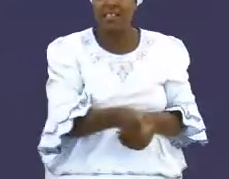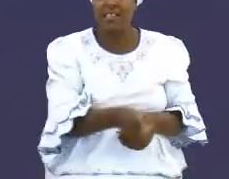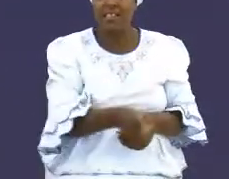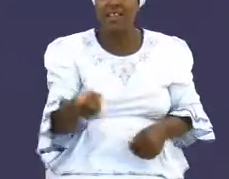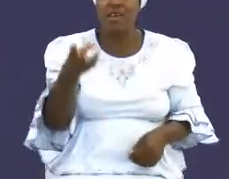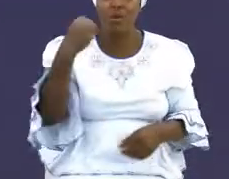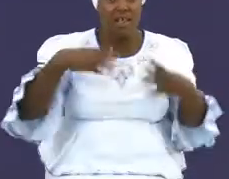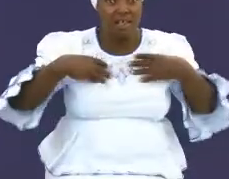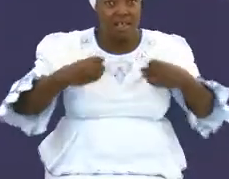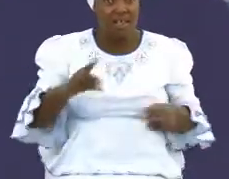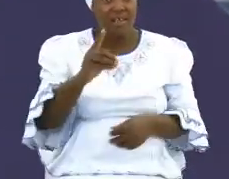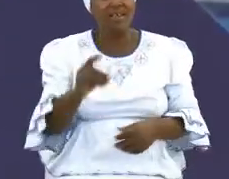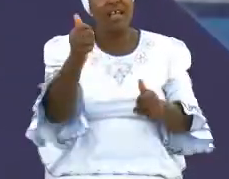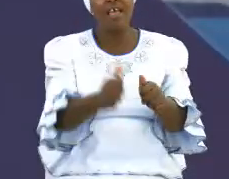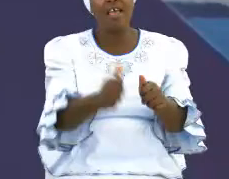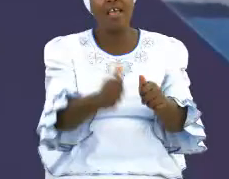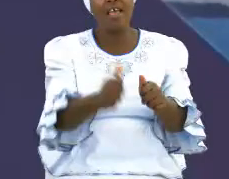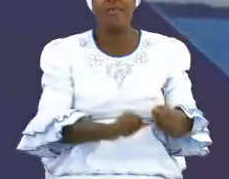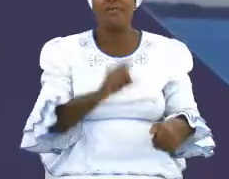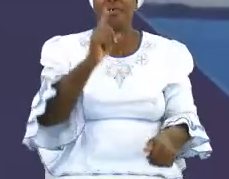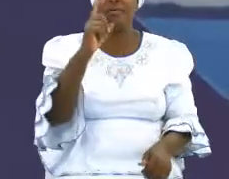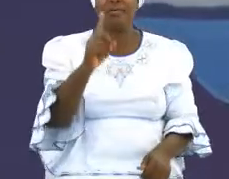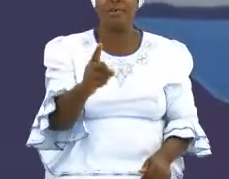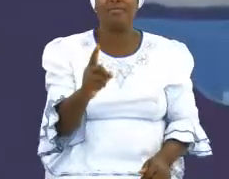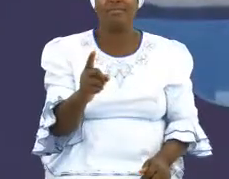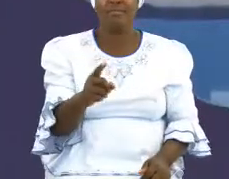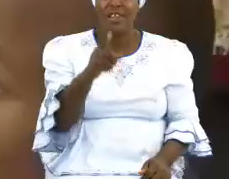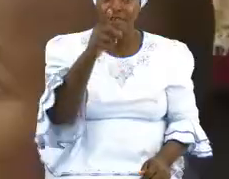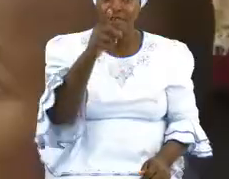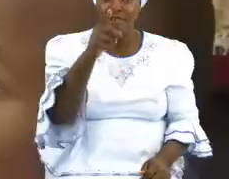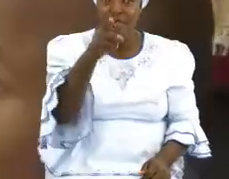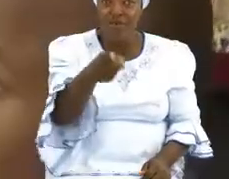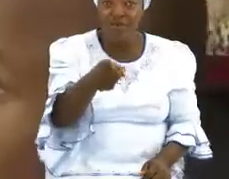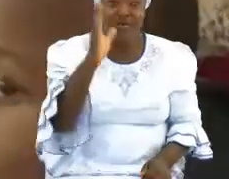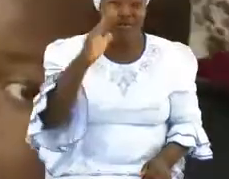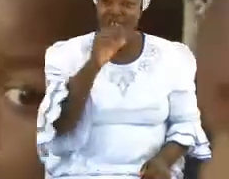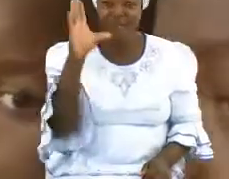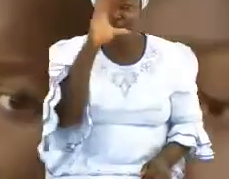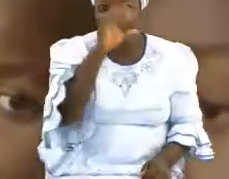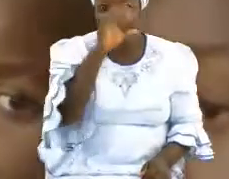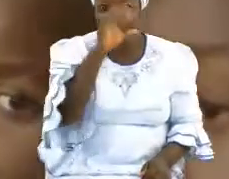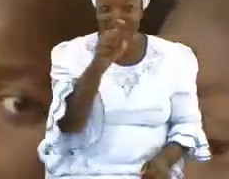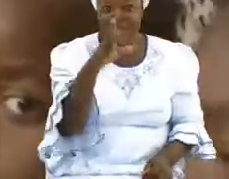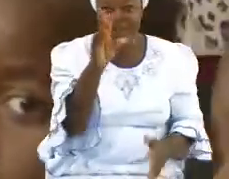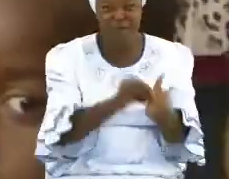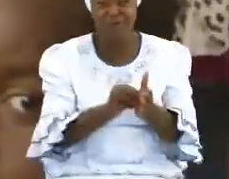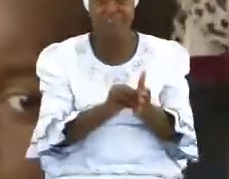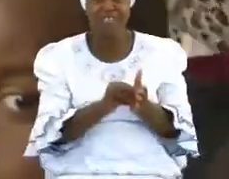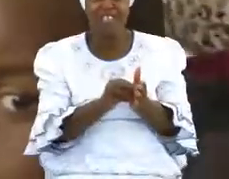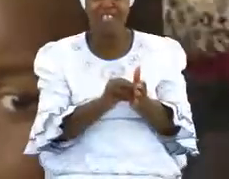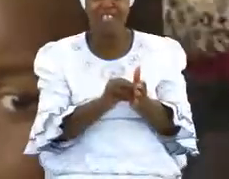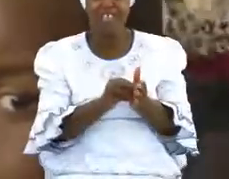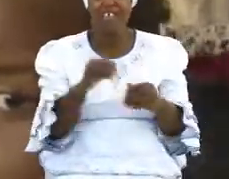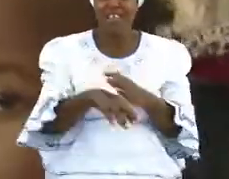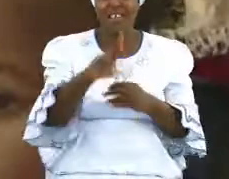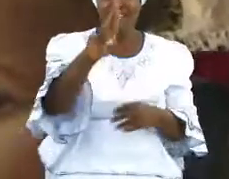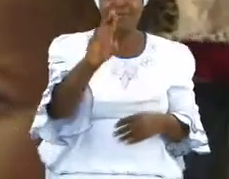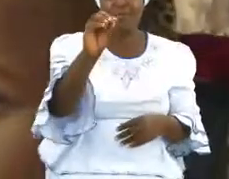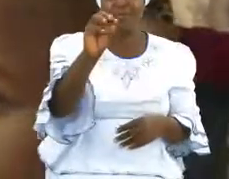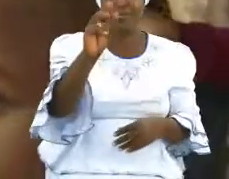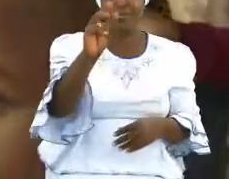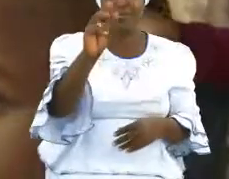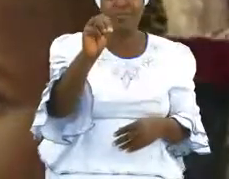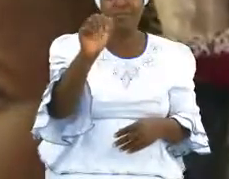healed, everyone. You will not miss your own. In Romans chapter 1, reading from